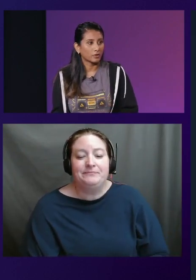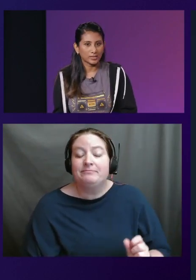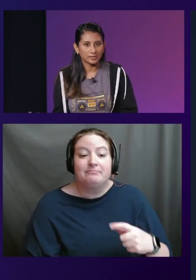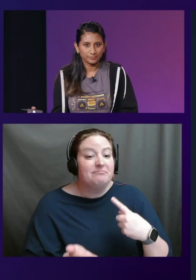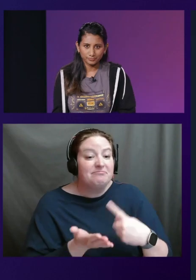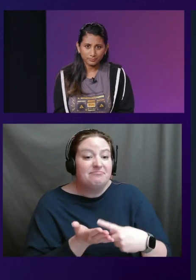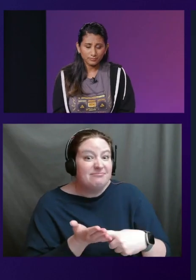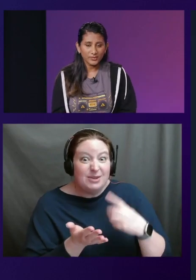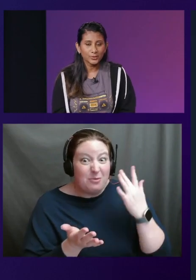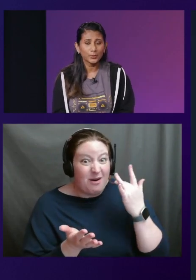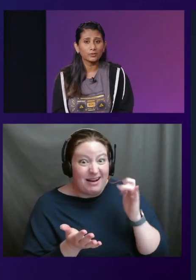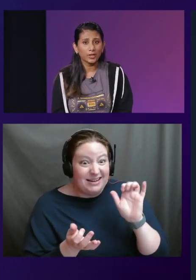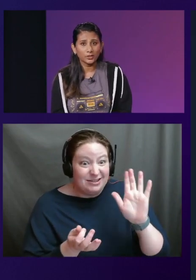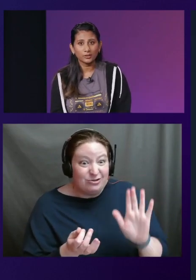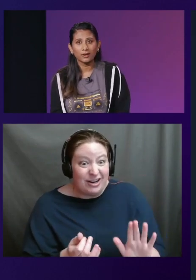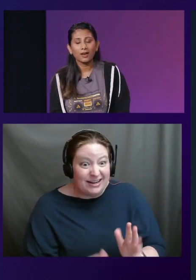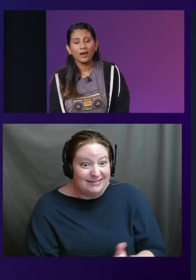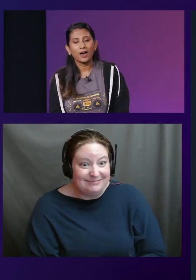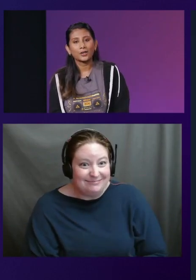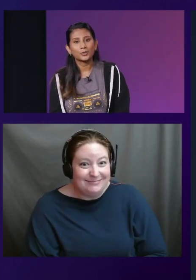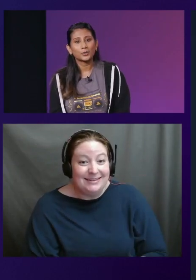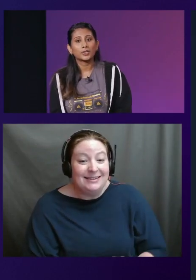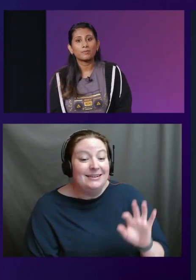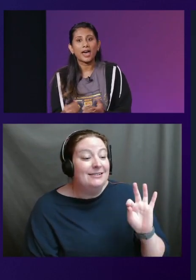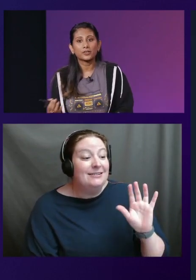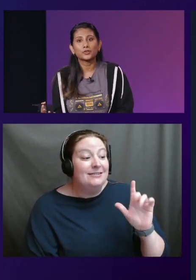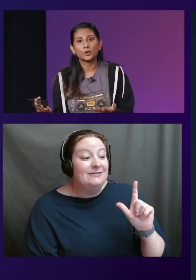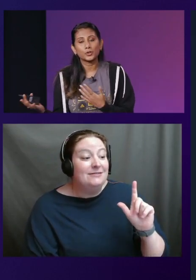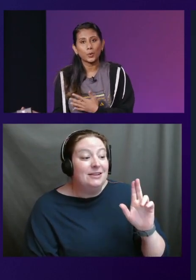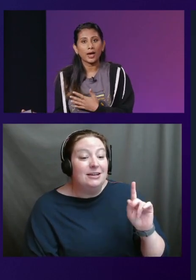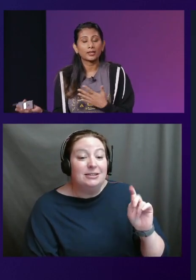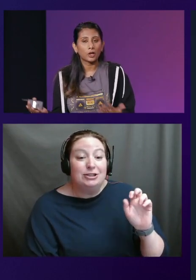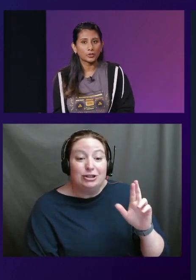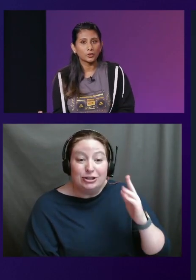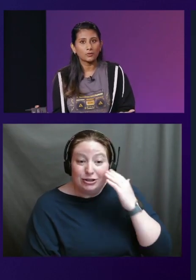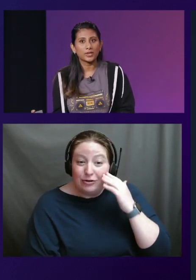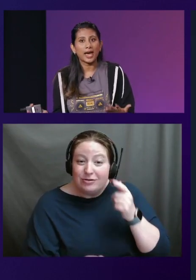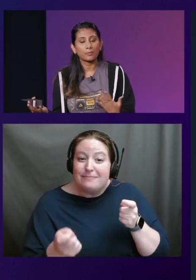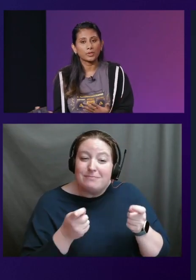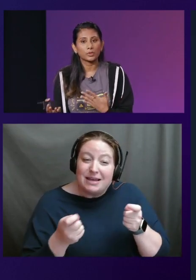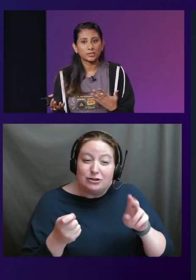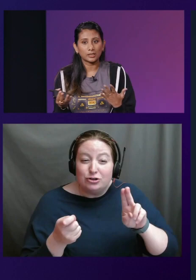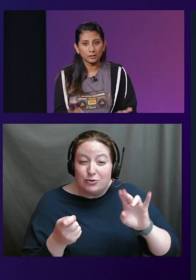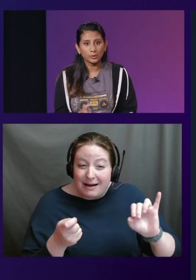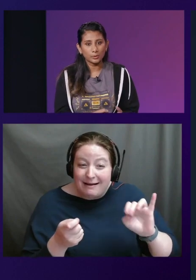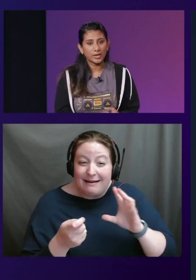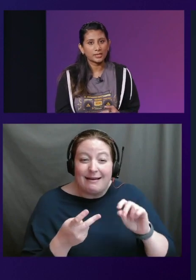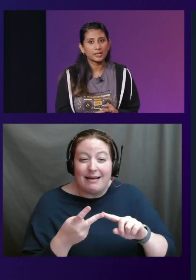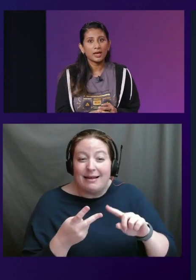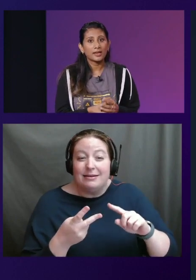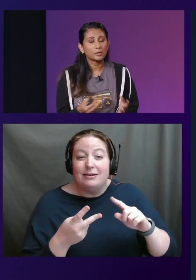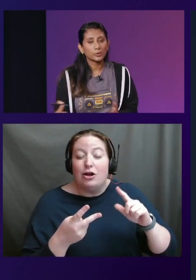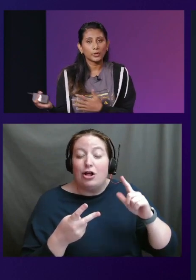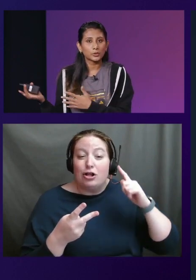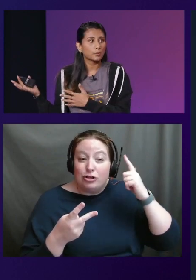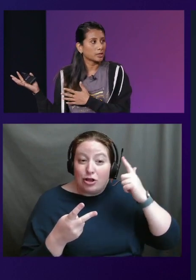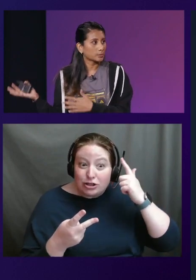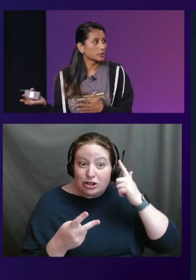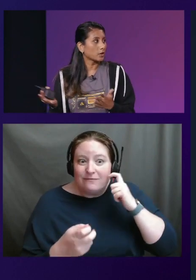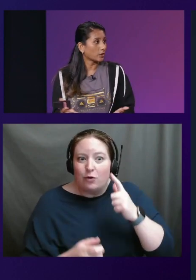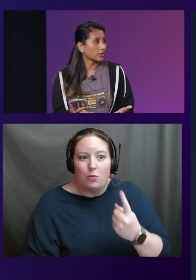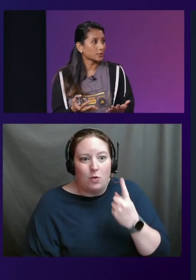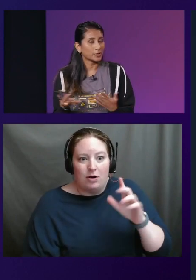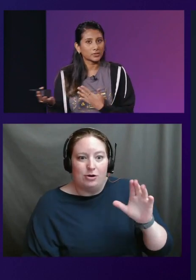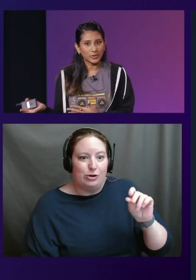Flutter great. So with Flutter, you can manage your UI and logic of the app in one single code base and deploy it to